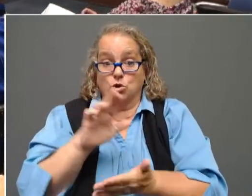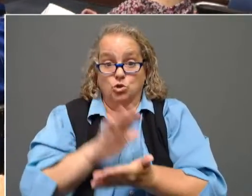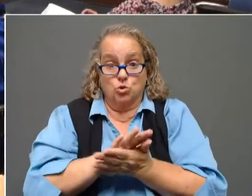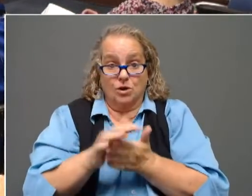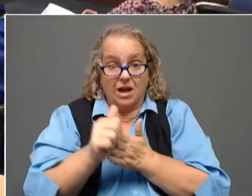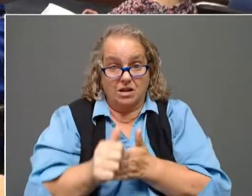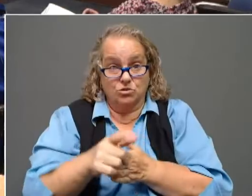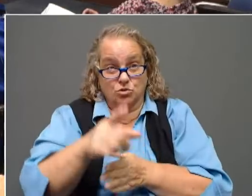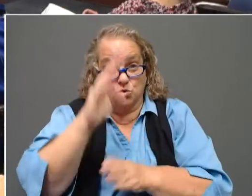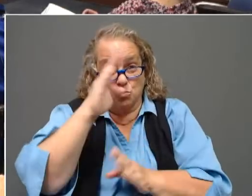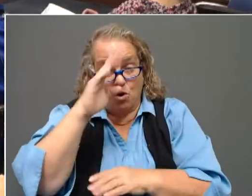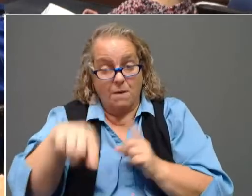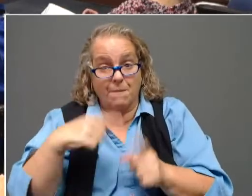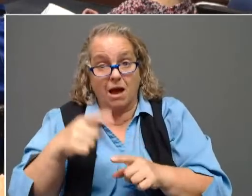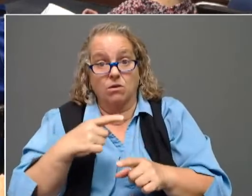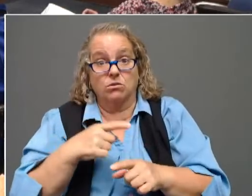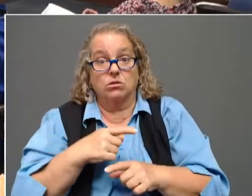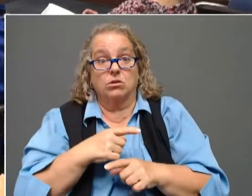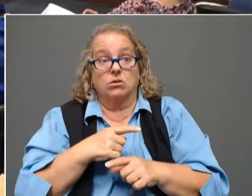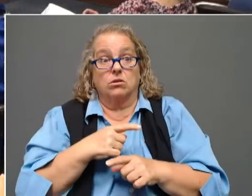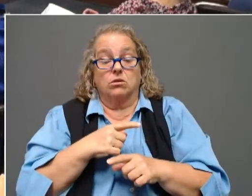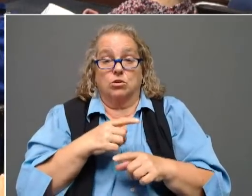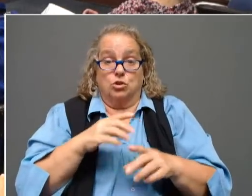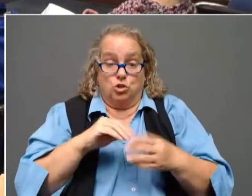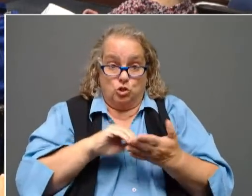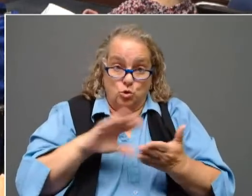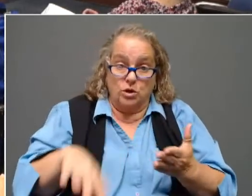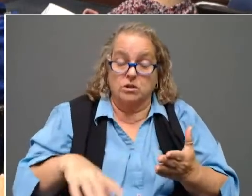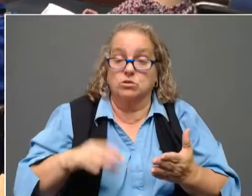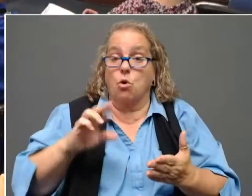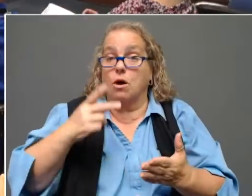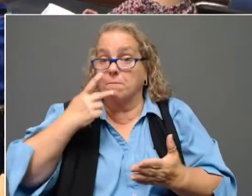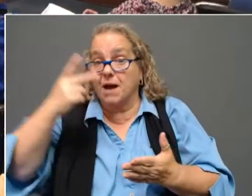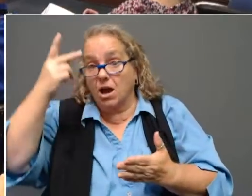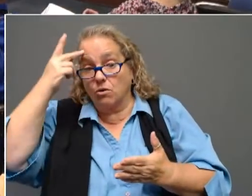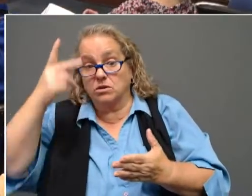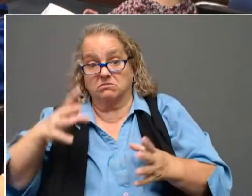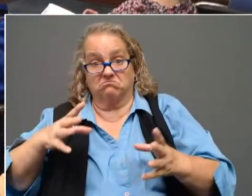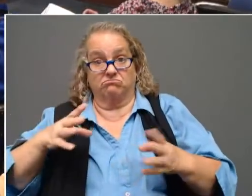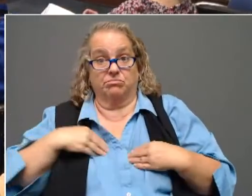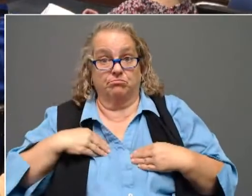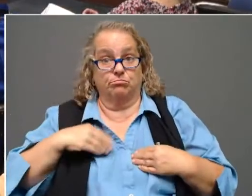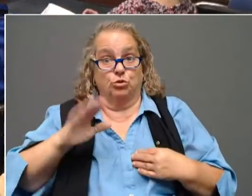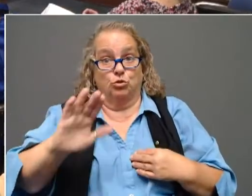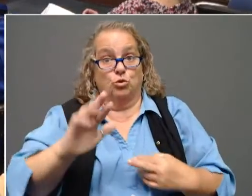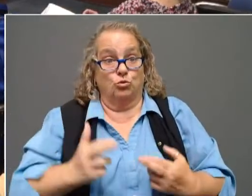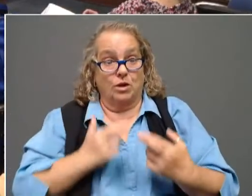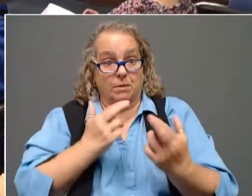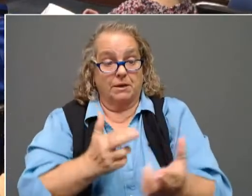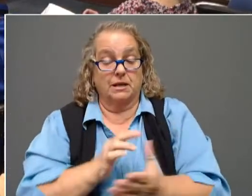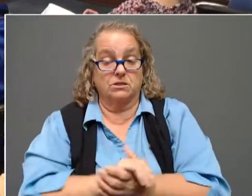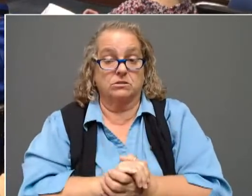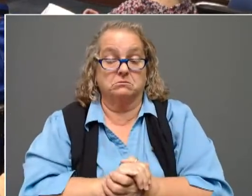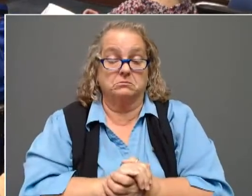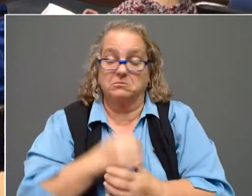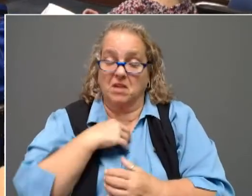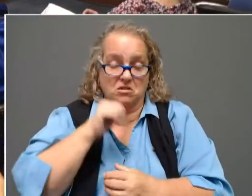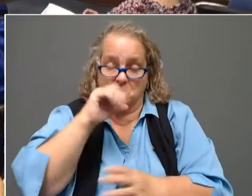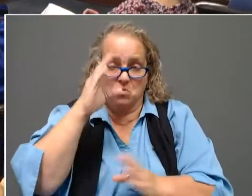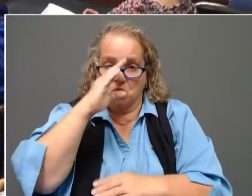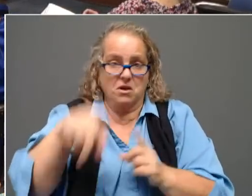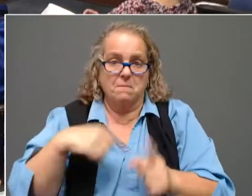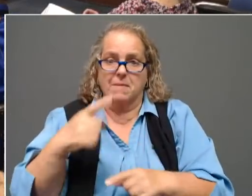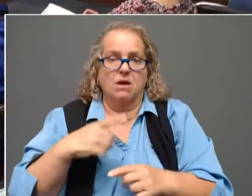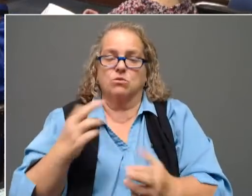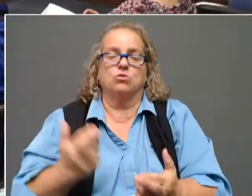it be with students or parents, and what consequences could there even be? I don't worry about compliance when it comes to our